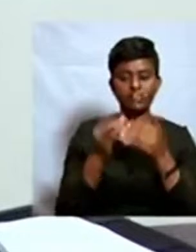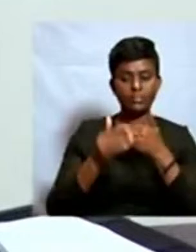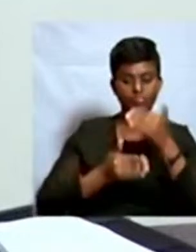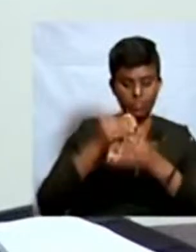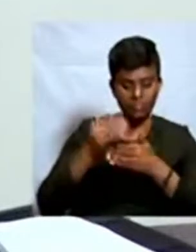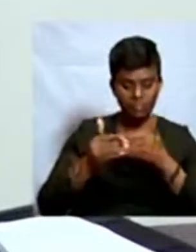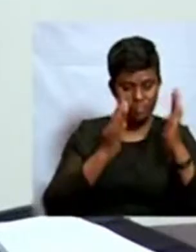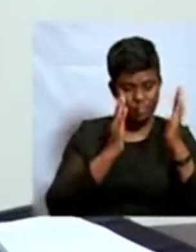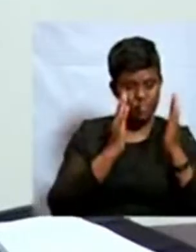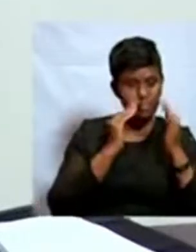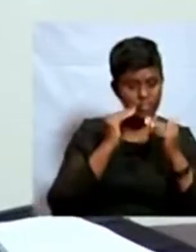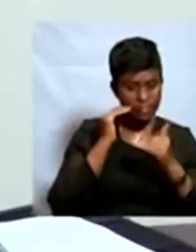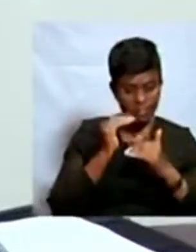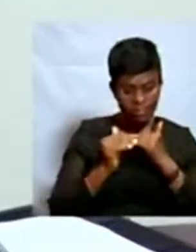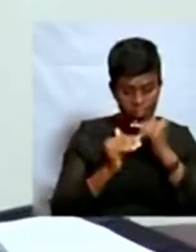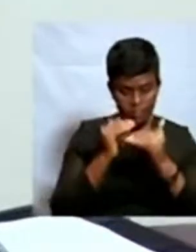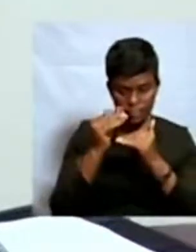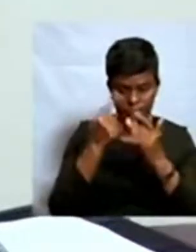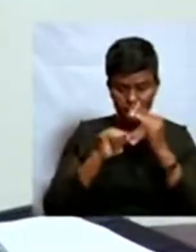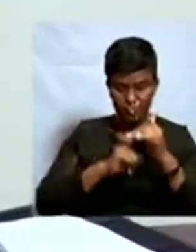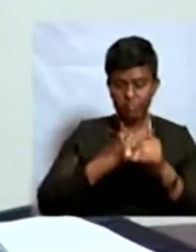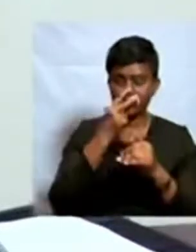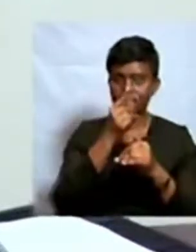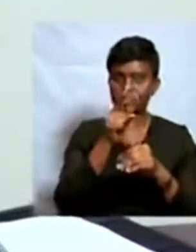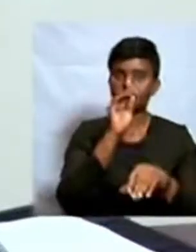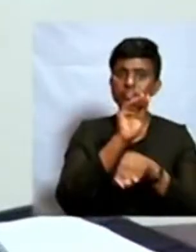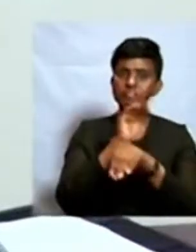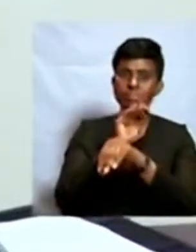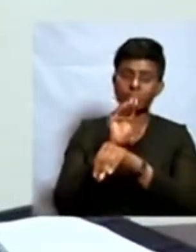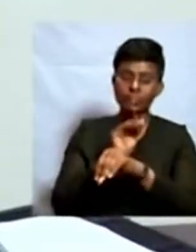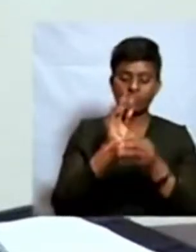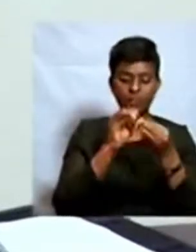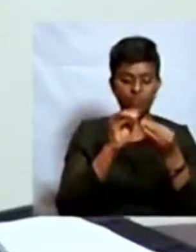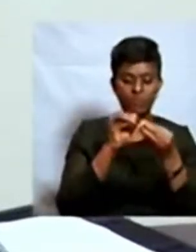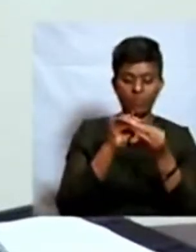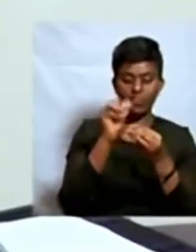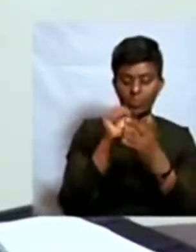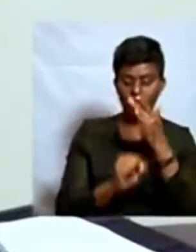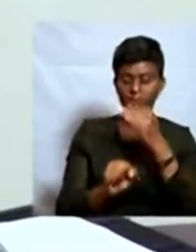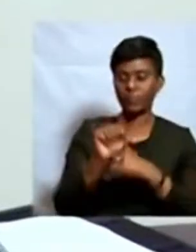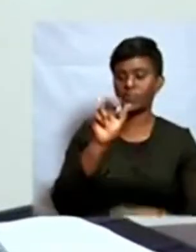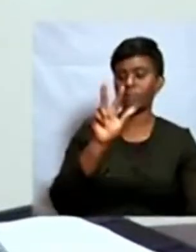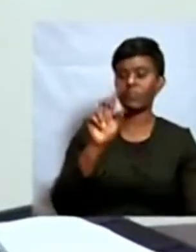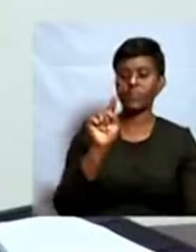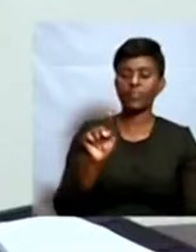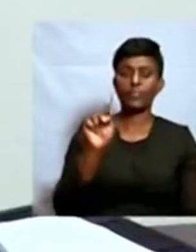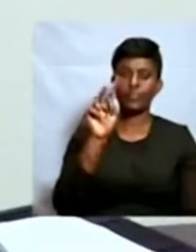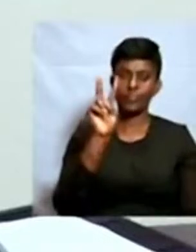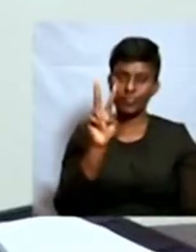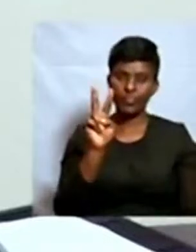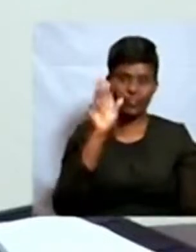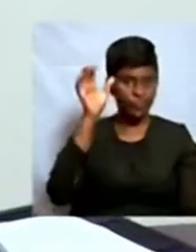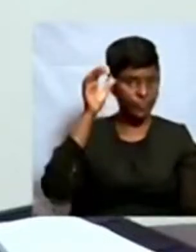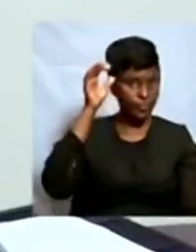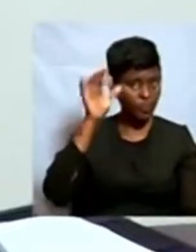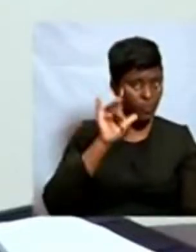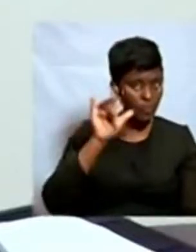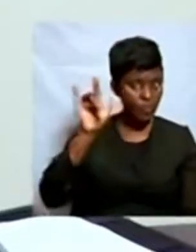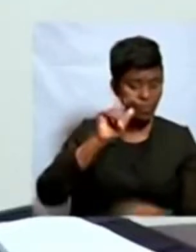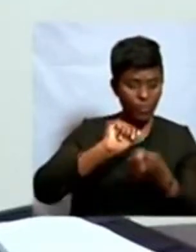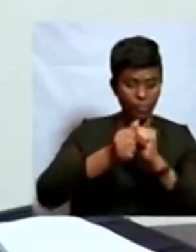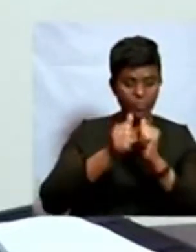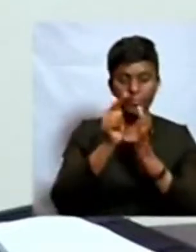step that we are looking at in terms of comments specifically is section 3.2 of the Civil Aviation Amendment